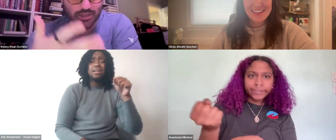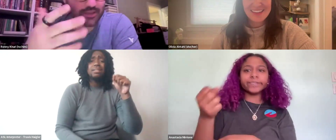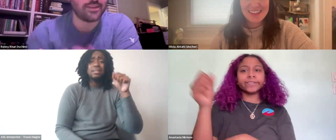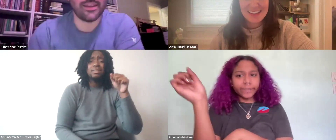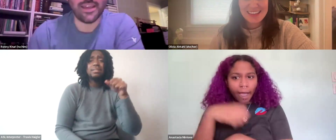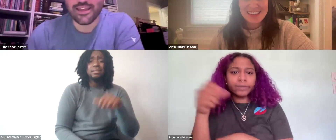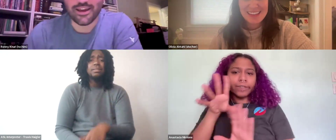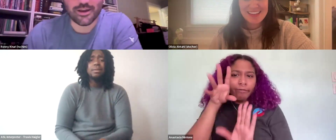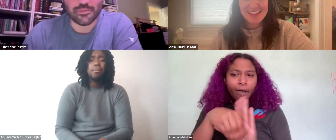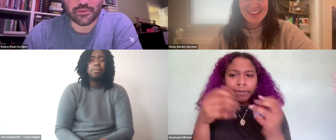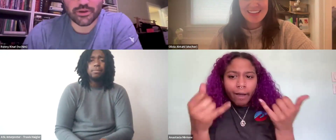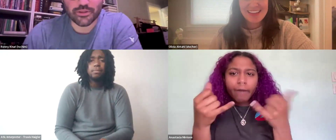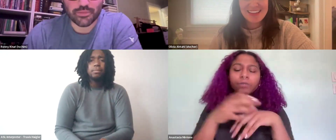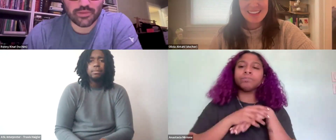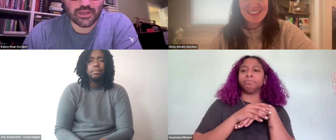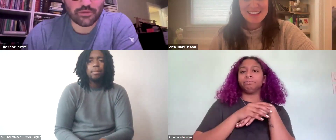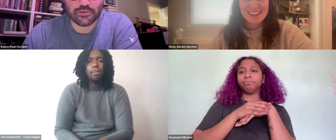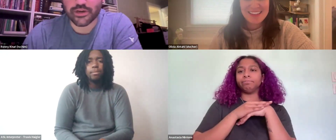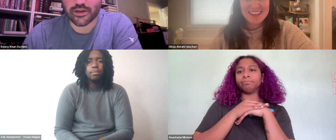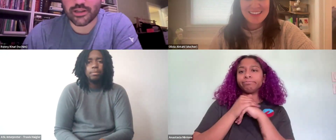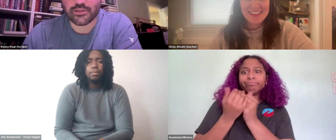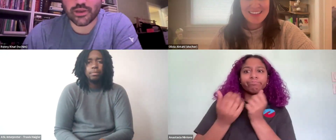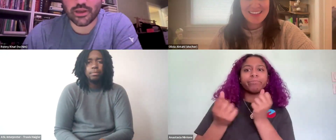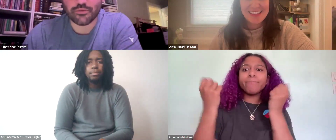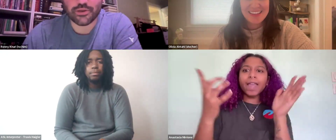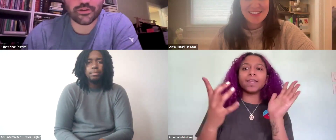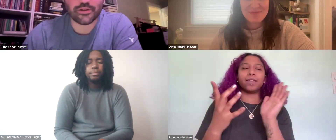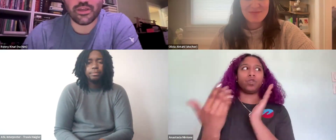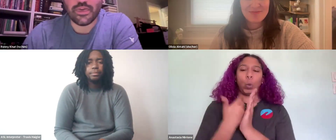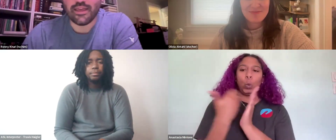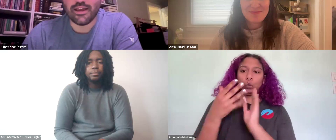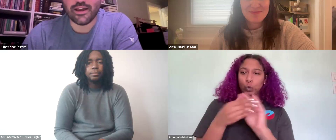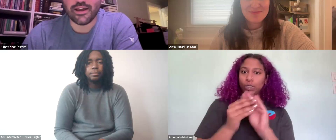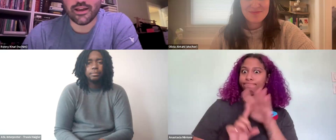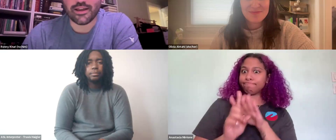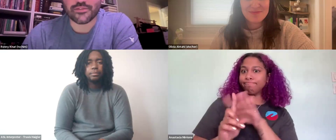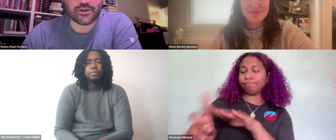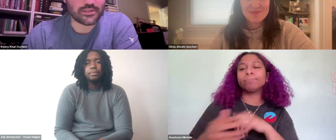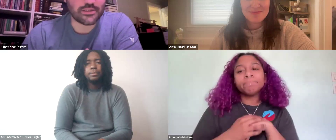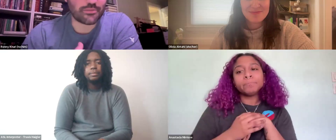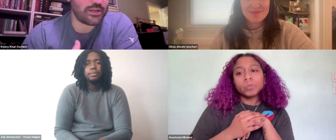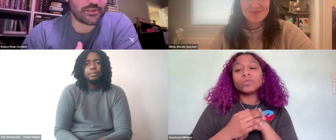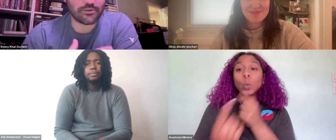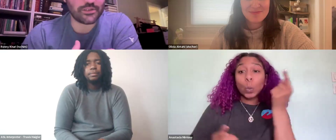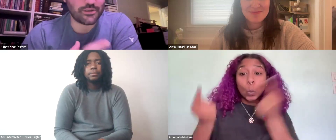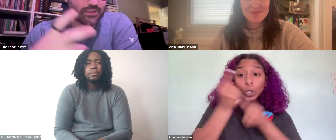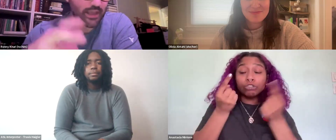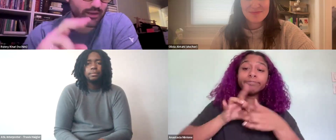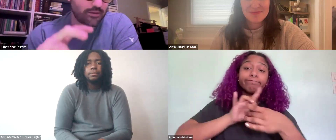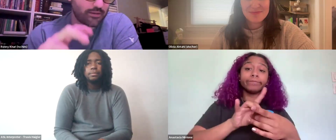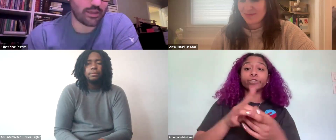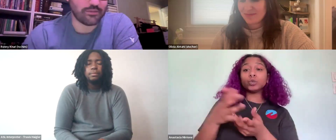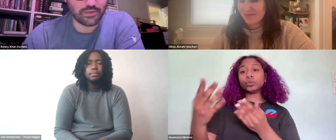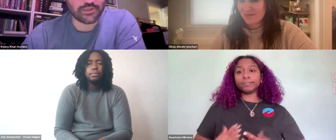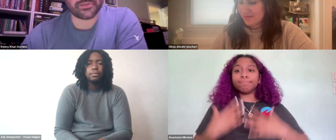and jinn, and they're popping up everywhere. So I wondered, as far as inspiration or research in